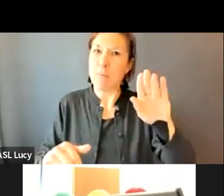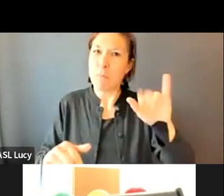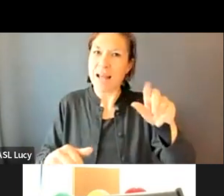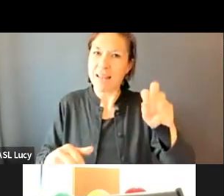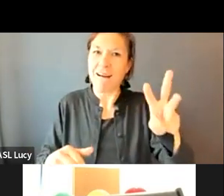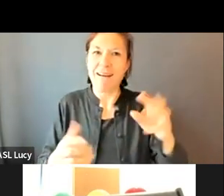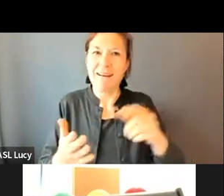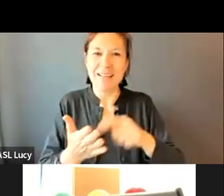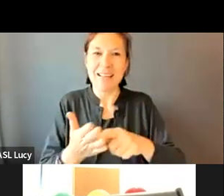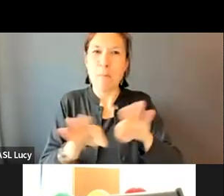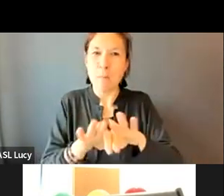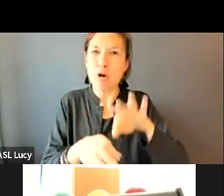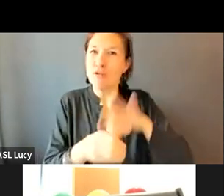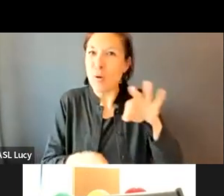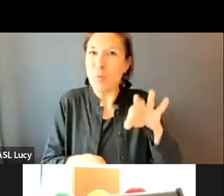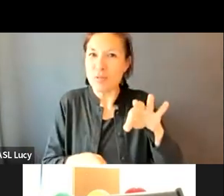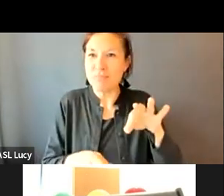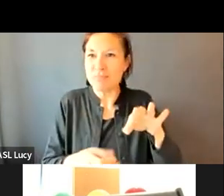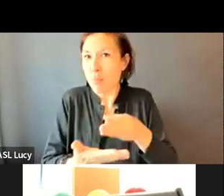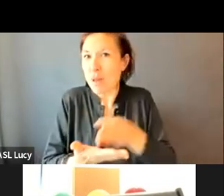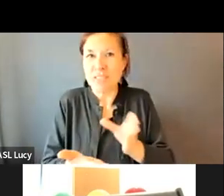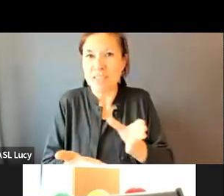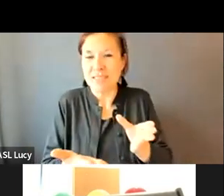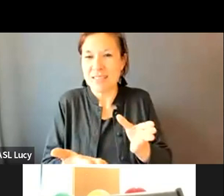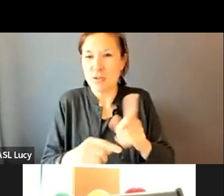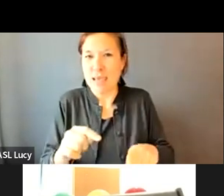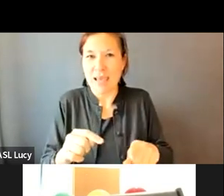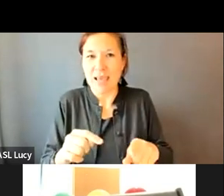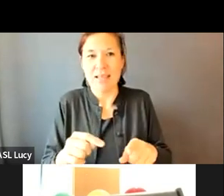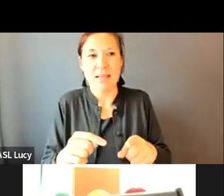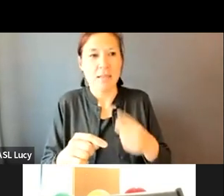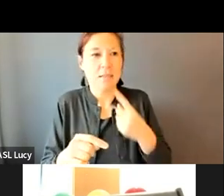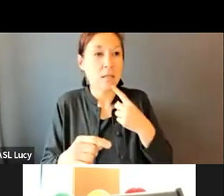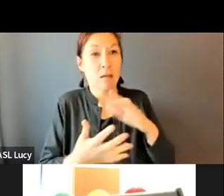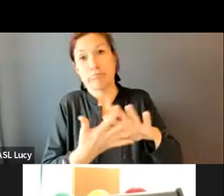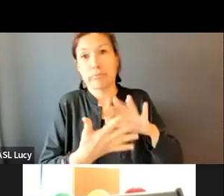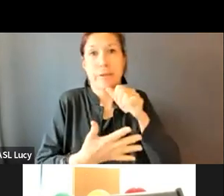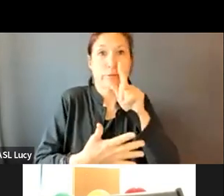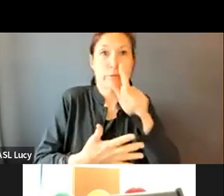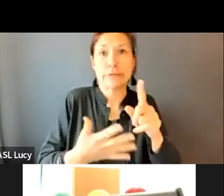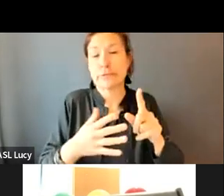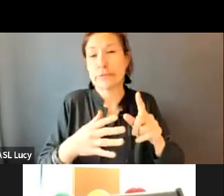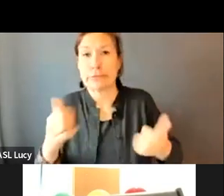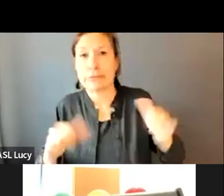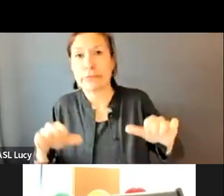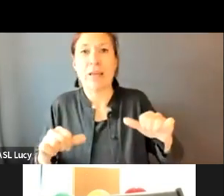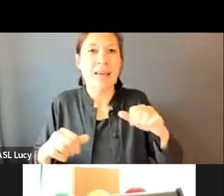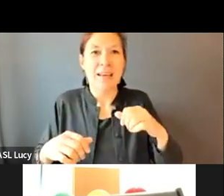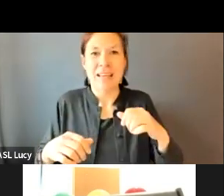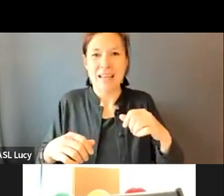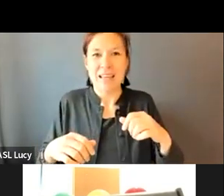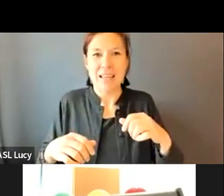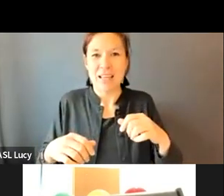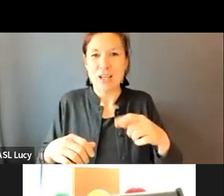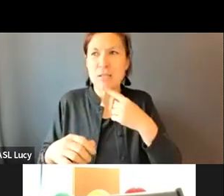important vote that we have to take and this there is no clear guideline